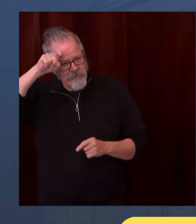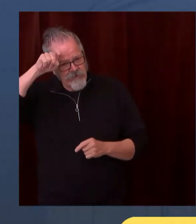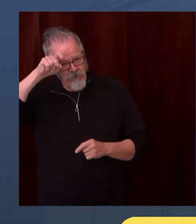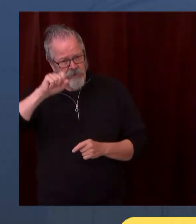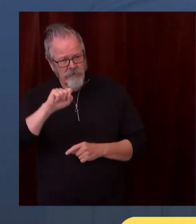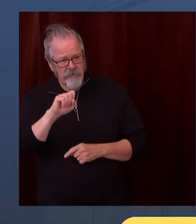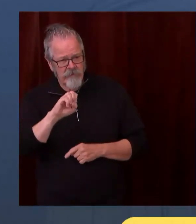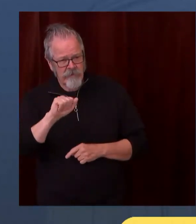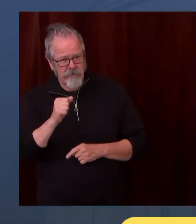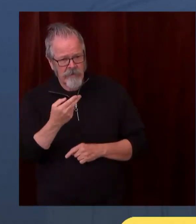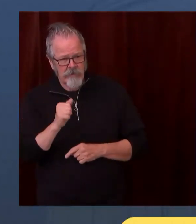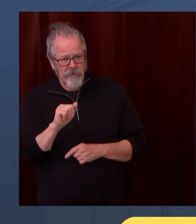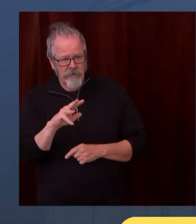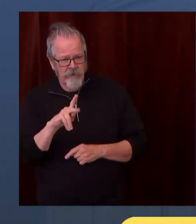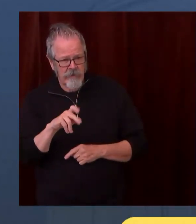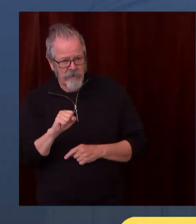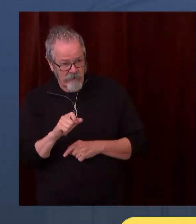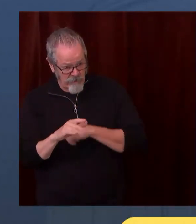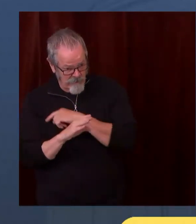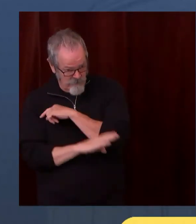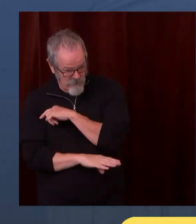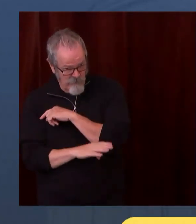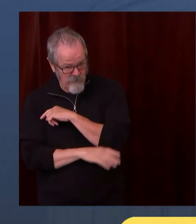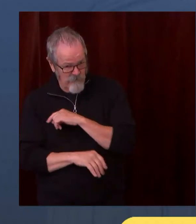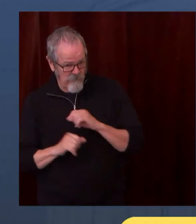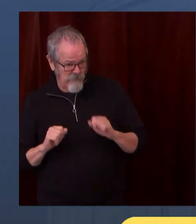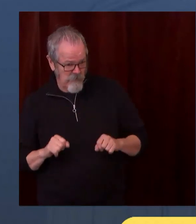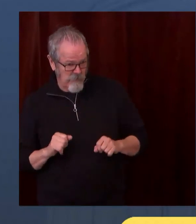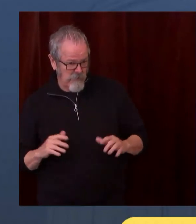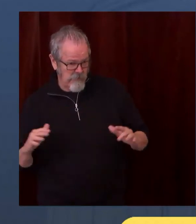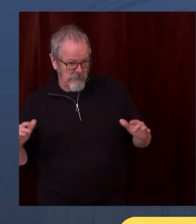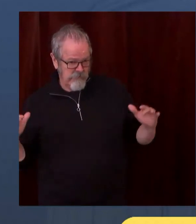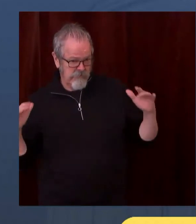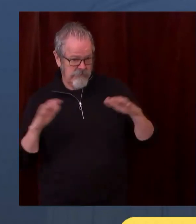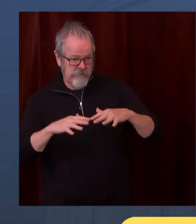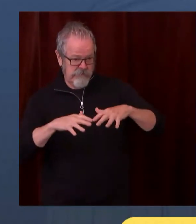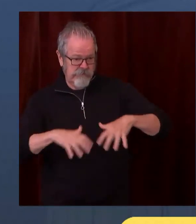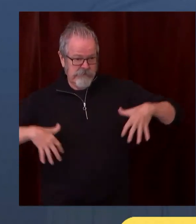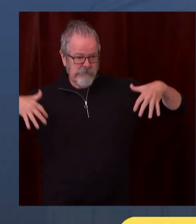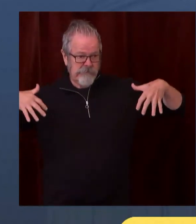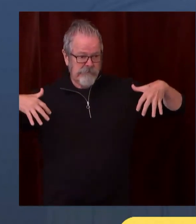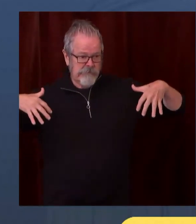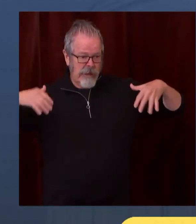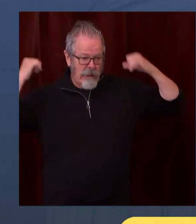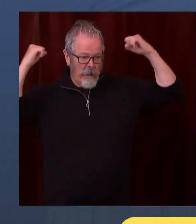Well, it's not something we discussed recently. John, do you have any insights on that?